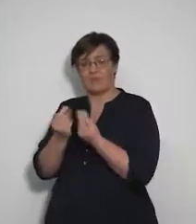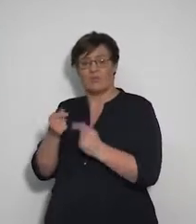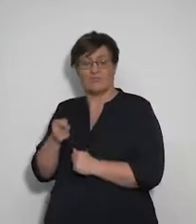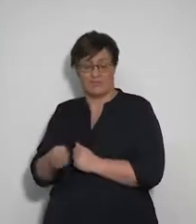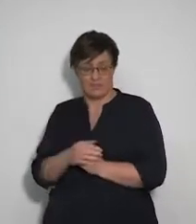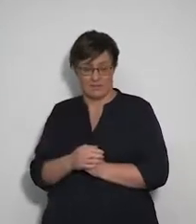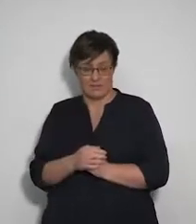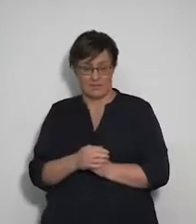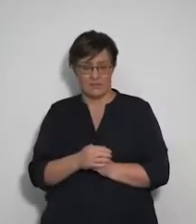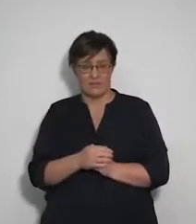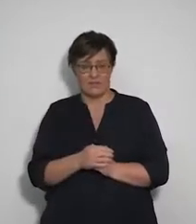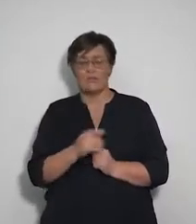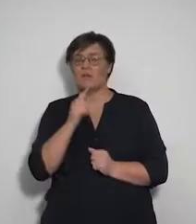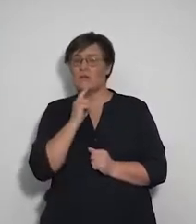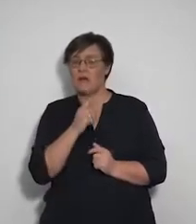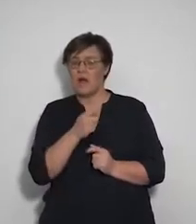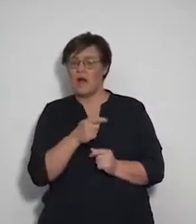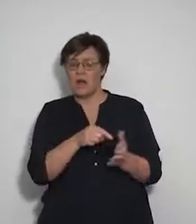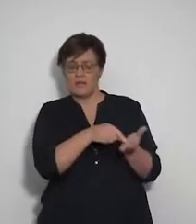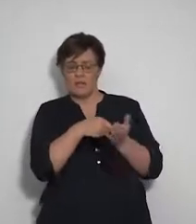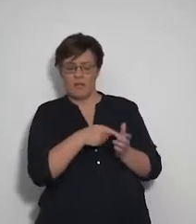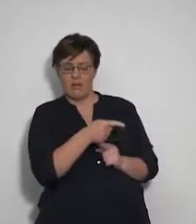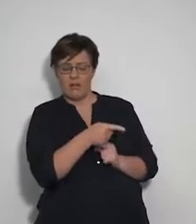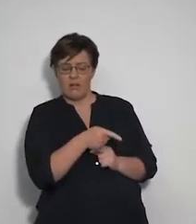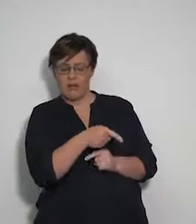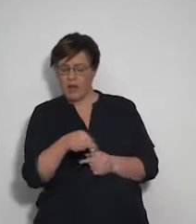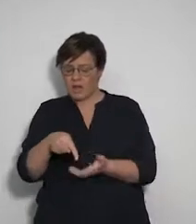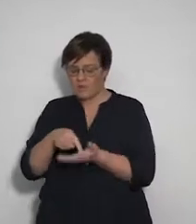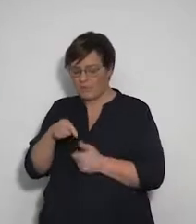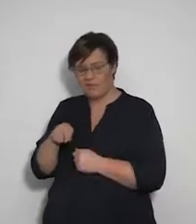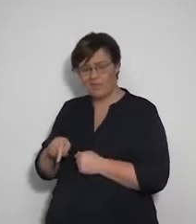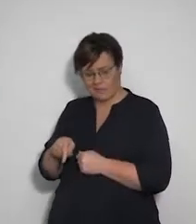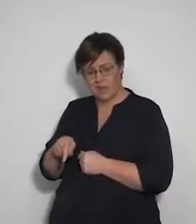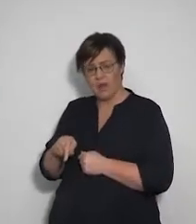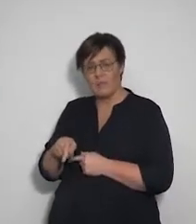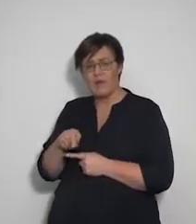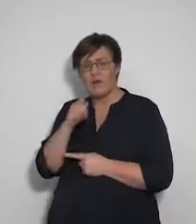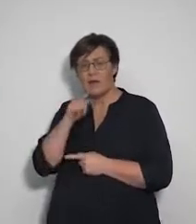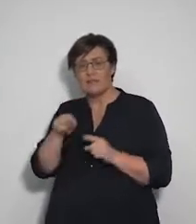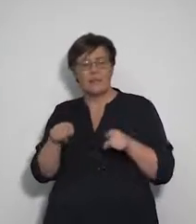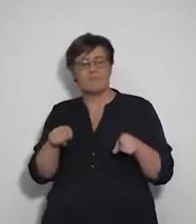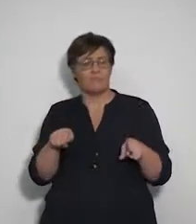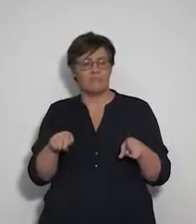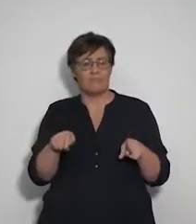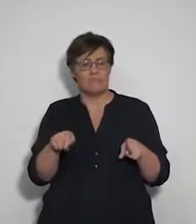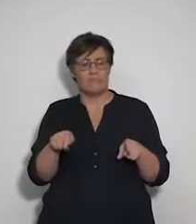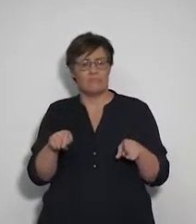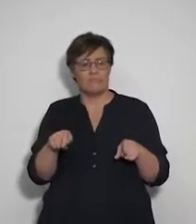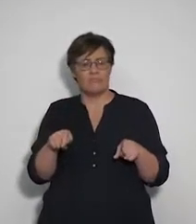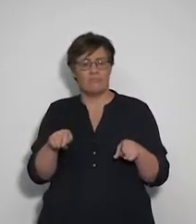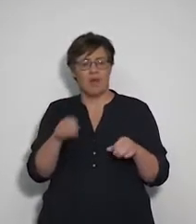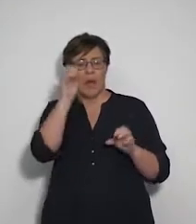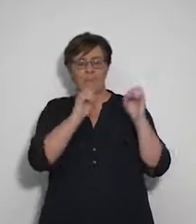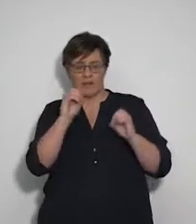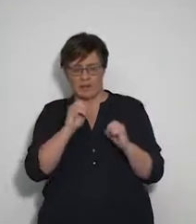means if we have a sample of this solution, it means we are not therefore able to distinguish between, the particles